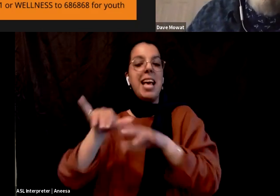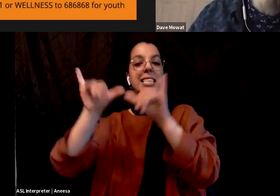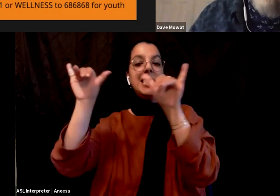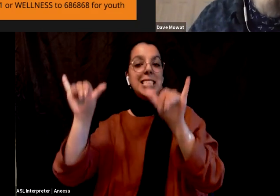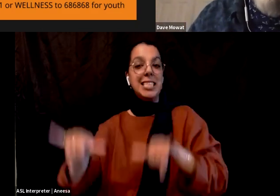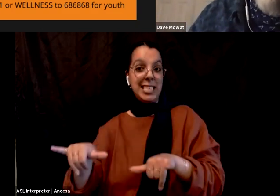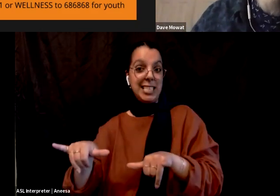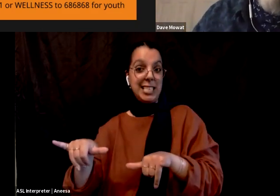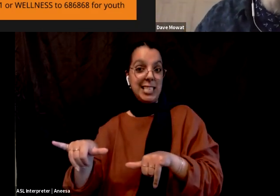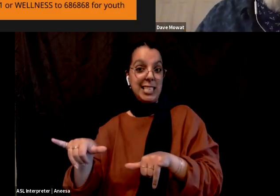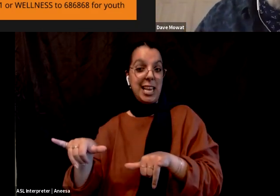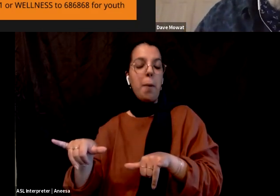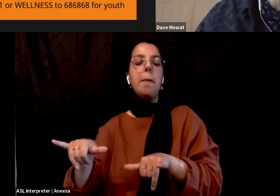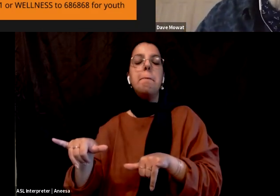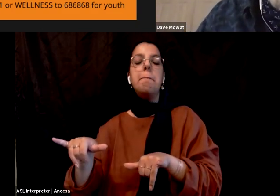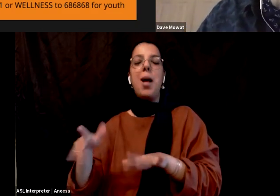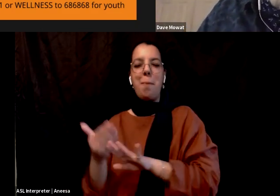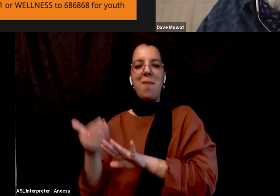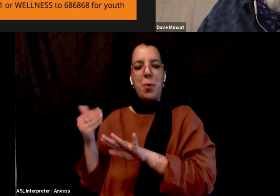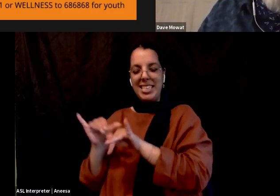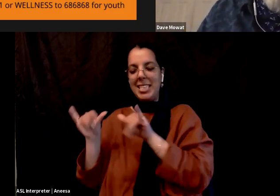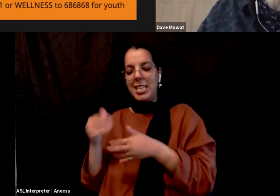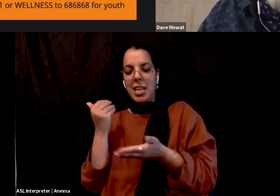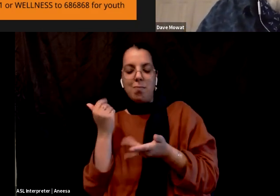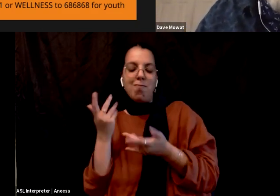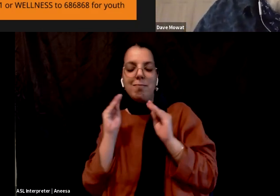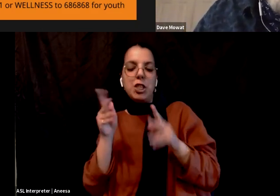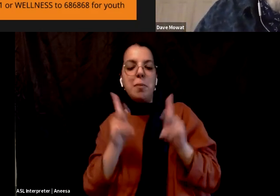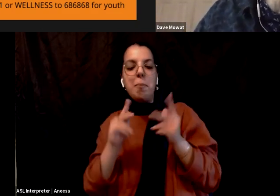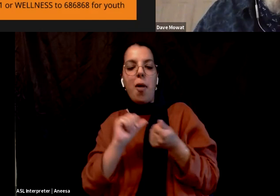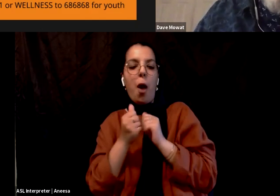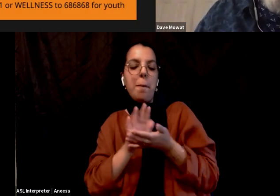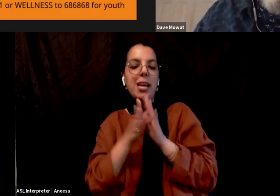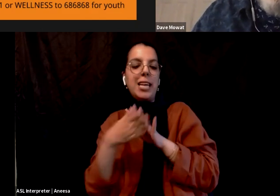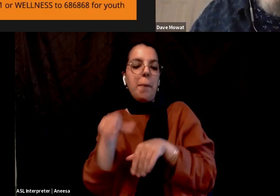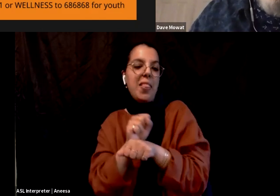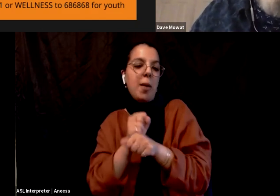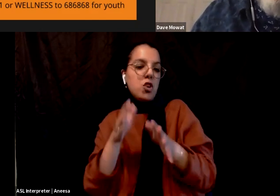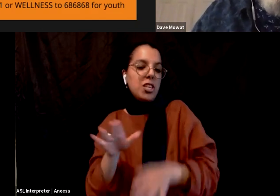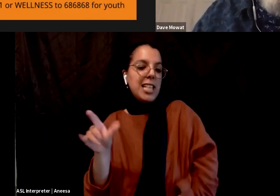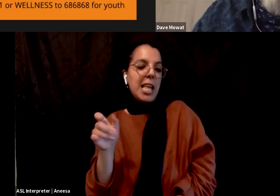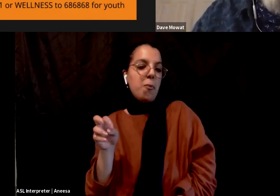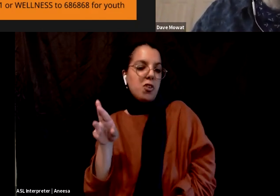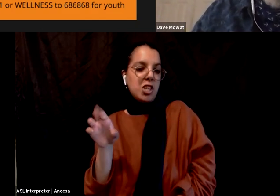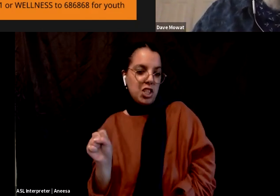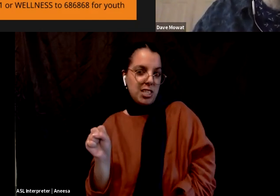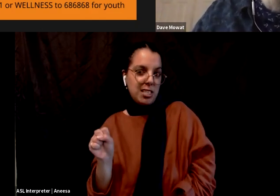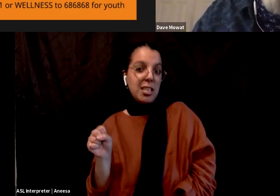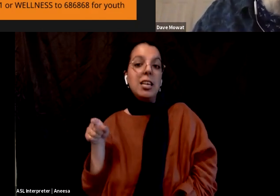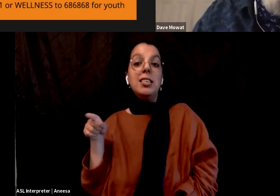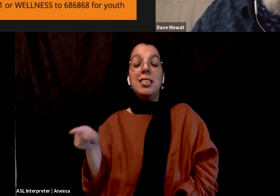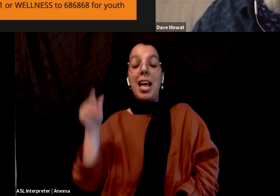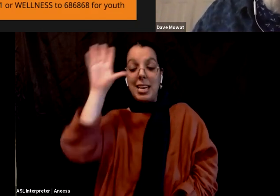former manual labor school system. And one of the earlier movers and shakers is a fellow by the name of William